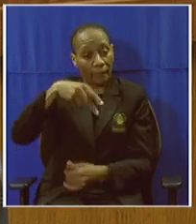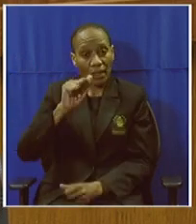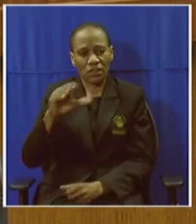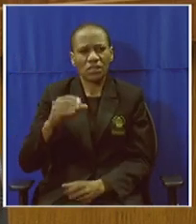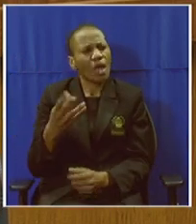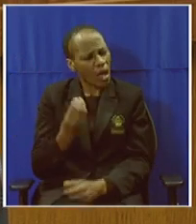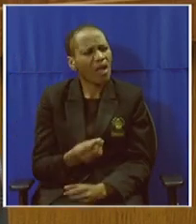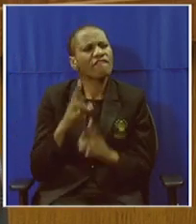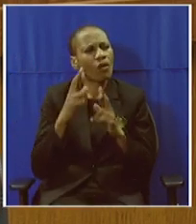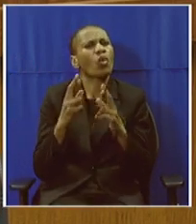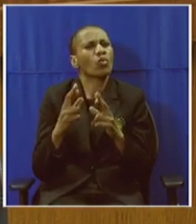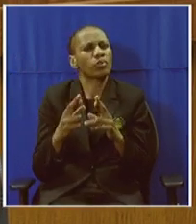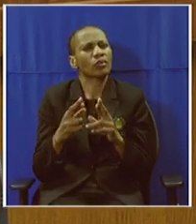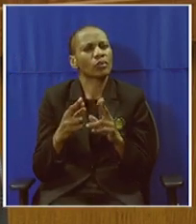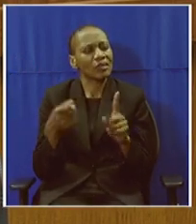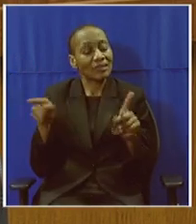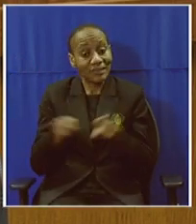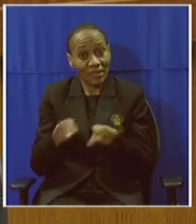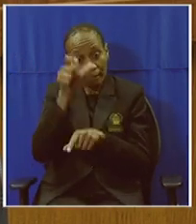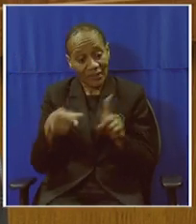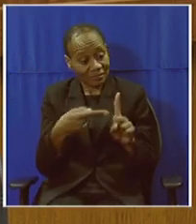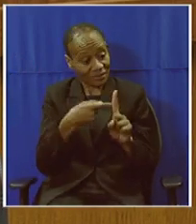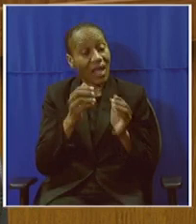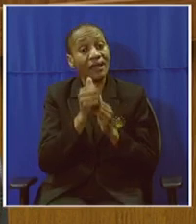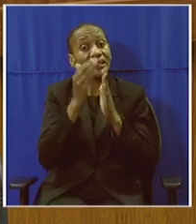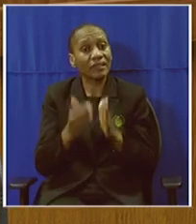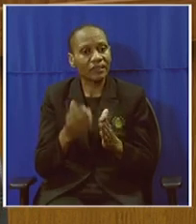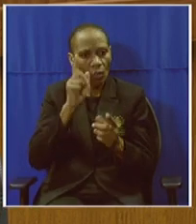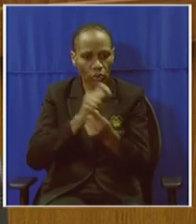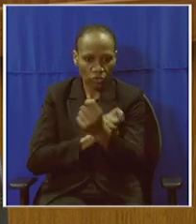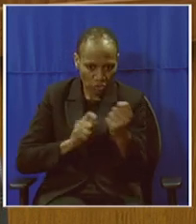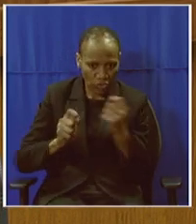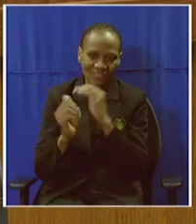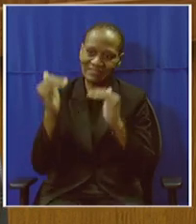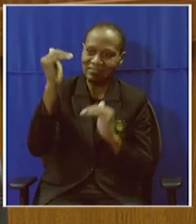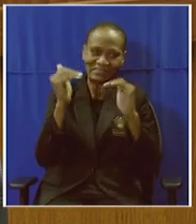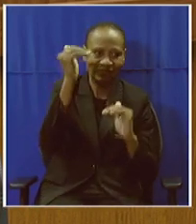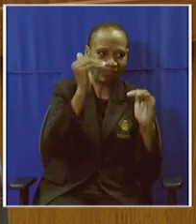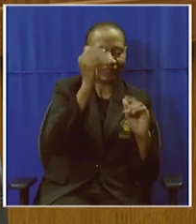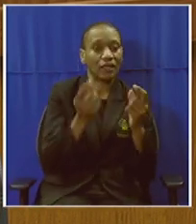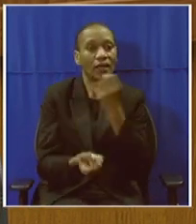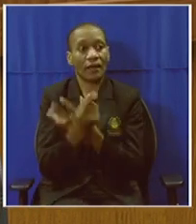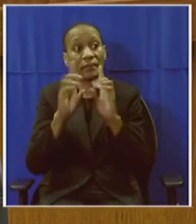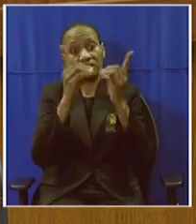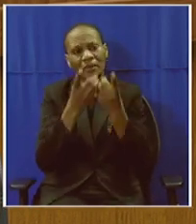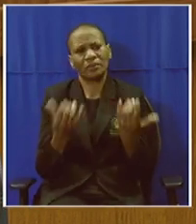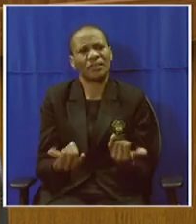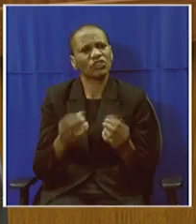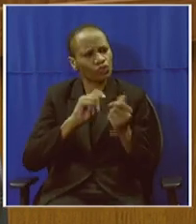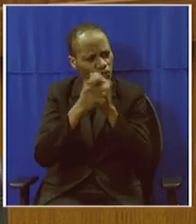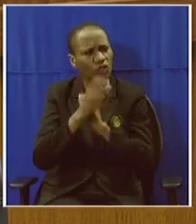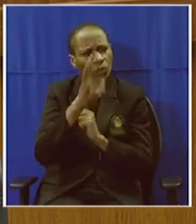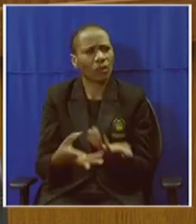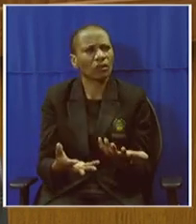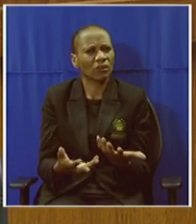that a young leader of your caliber would transform the inequalities within the department. We need more representation